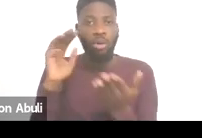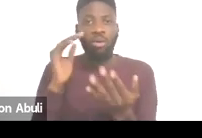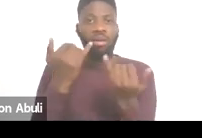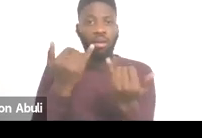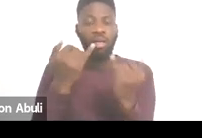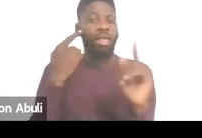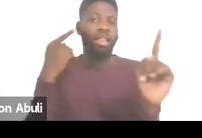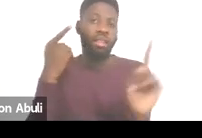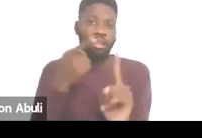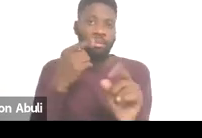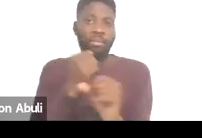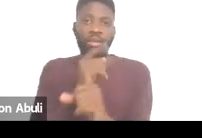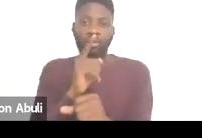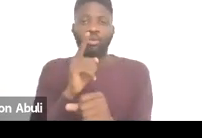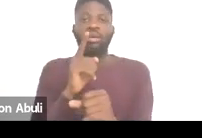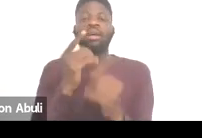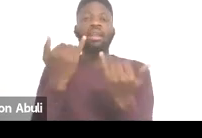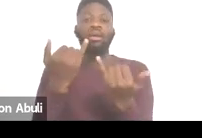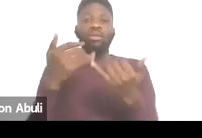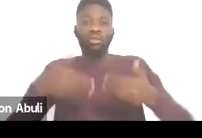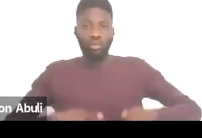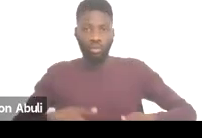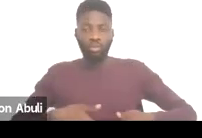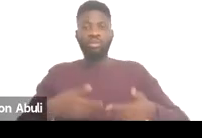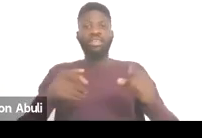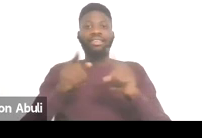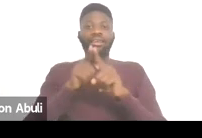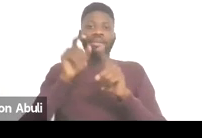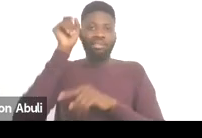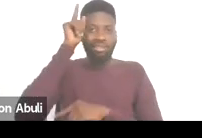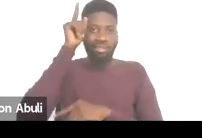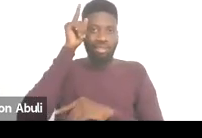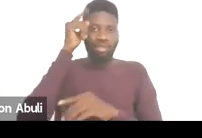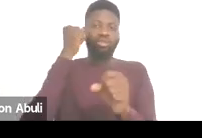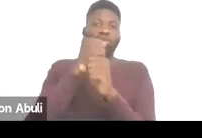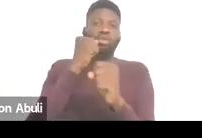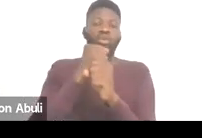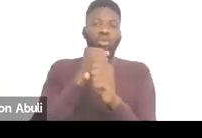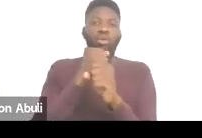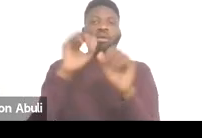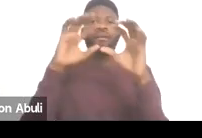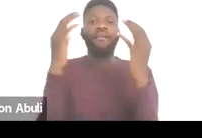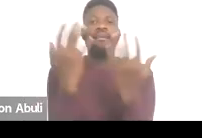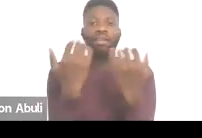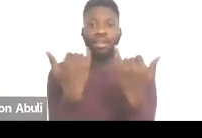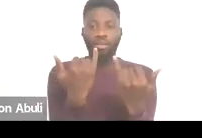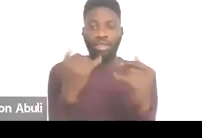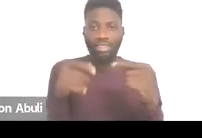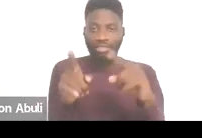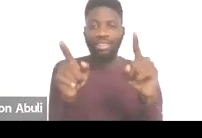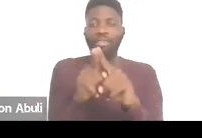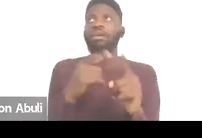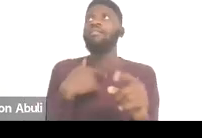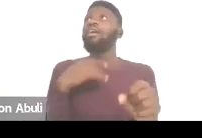ensuring that the youth connect, they understand the job world, and they have put up a lot of, let's say,